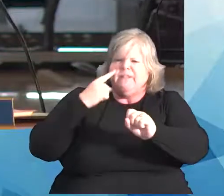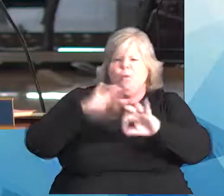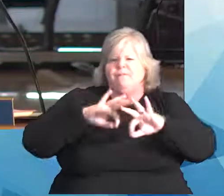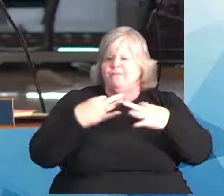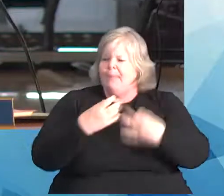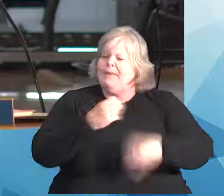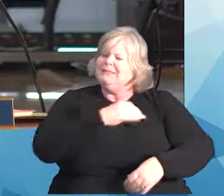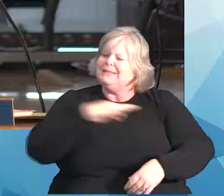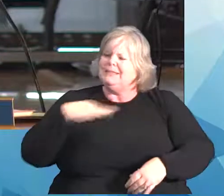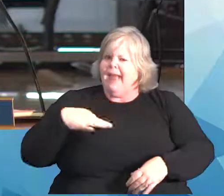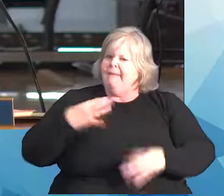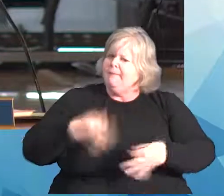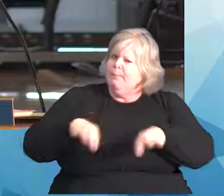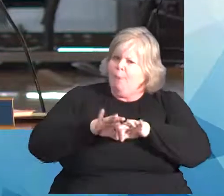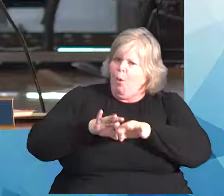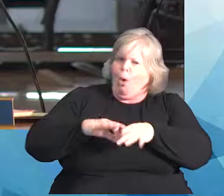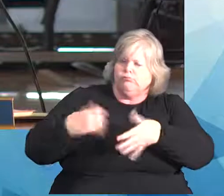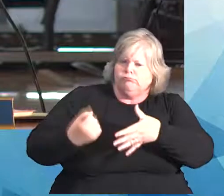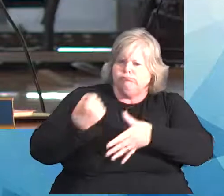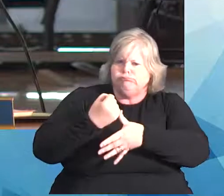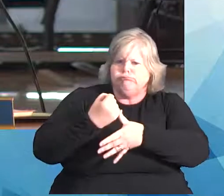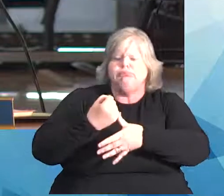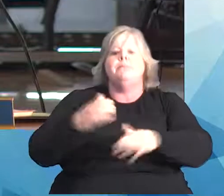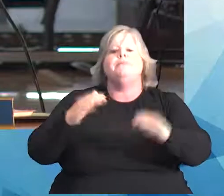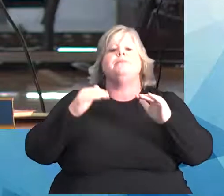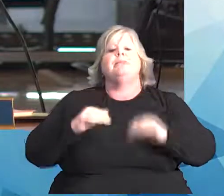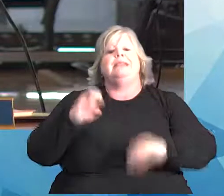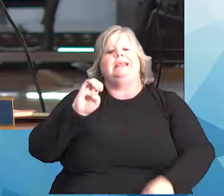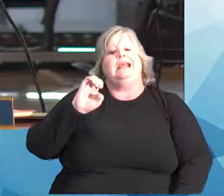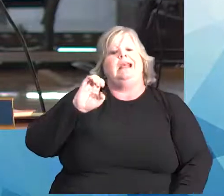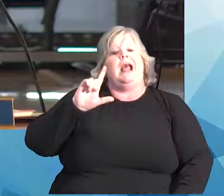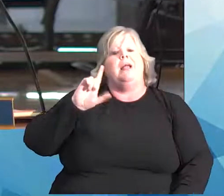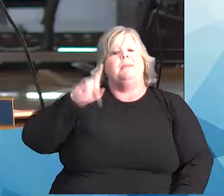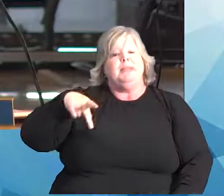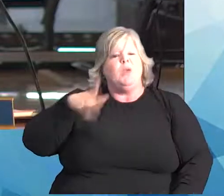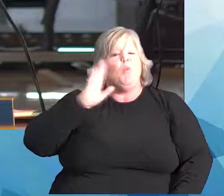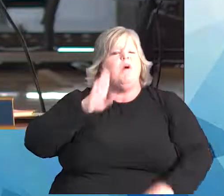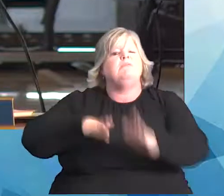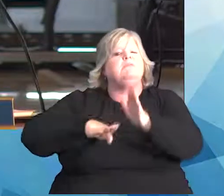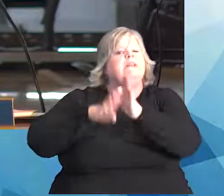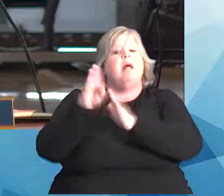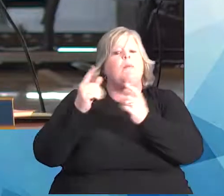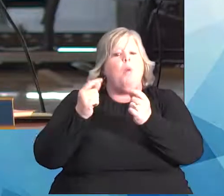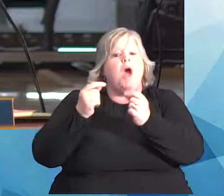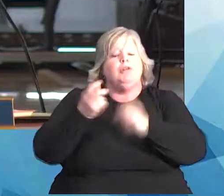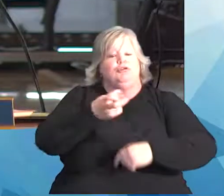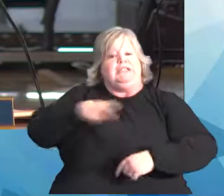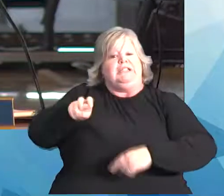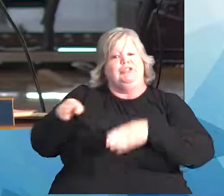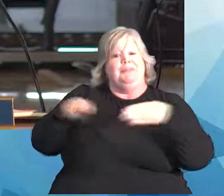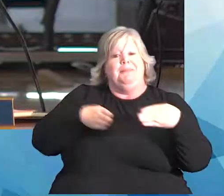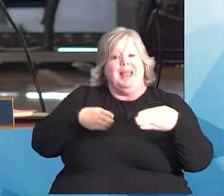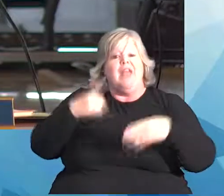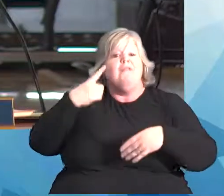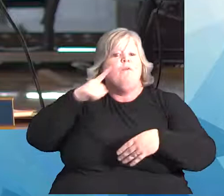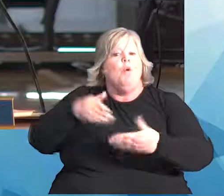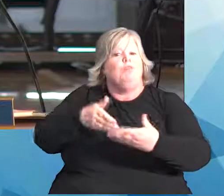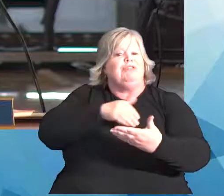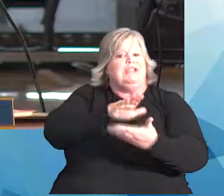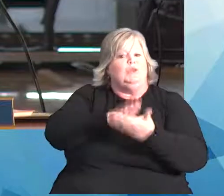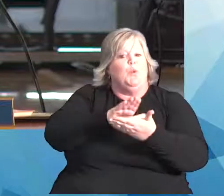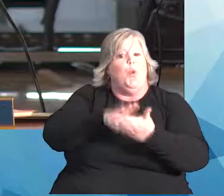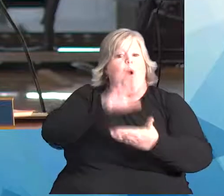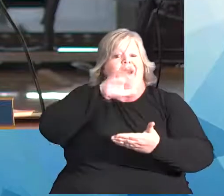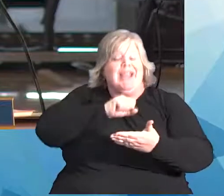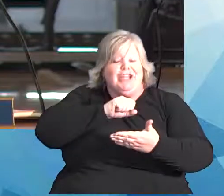program will continue to develop a transition plan to incorporate itinerant preschool age students into their program in